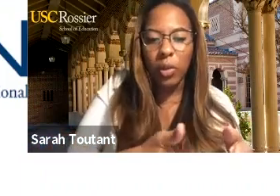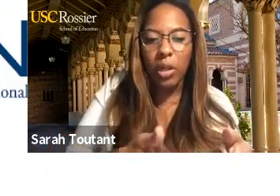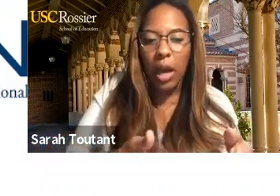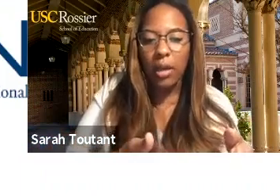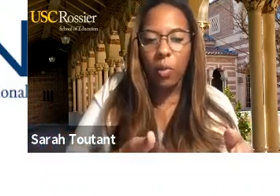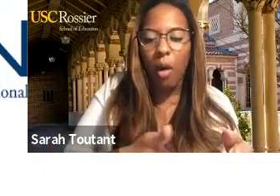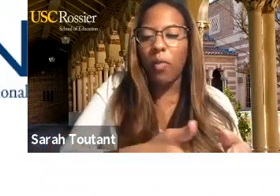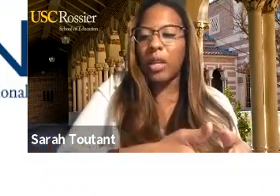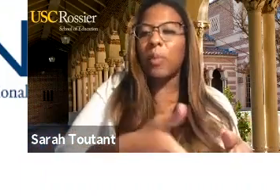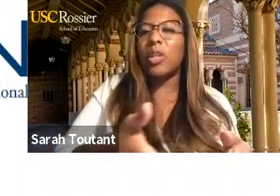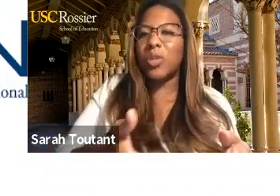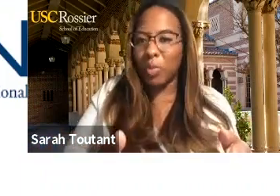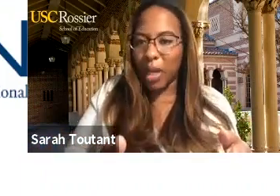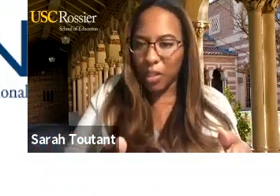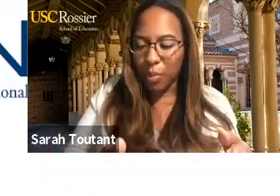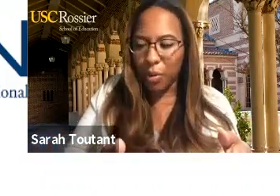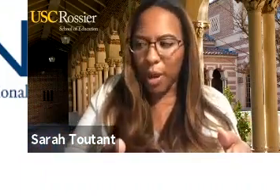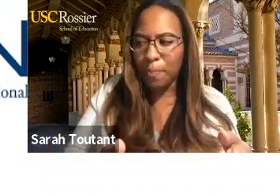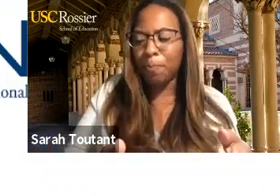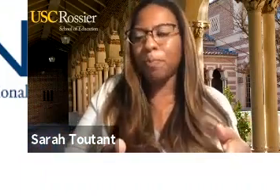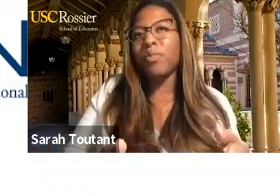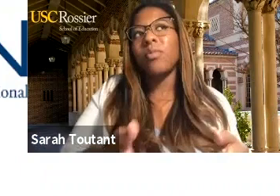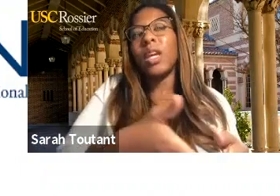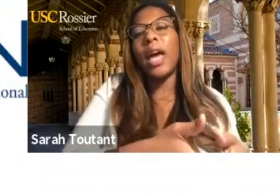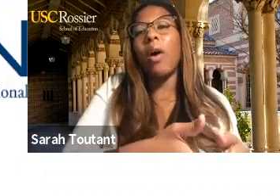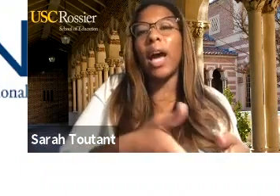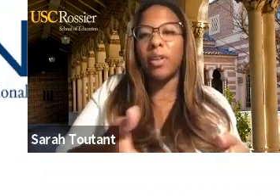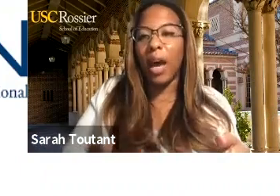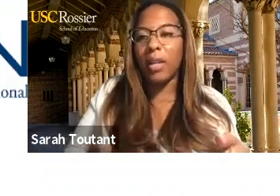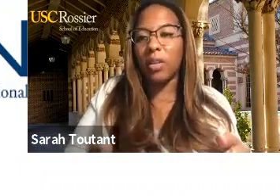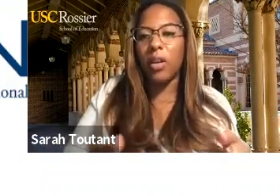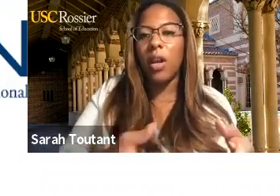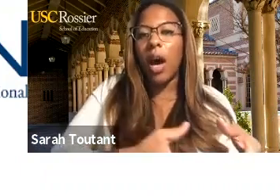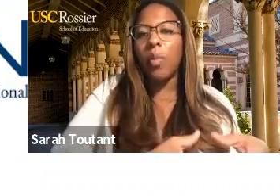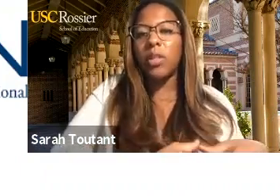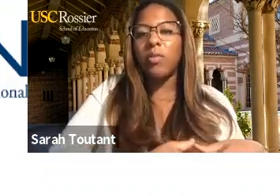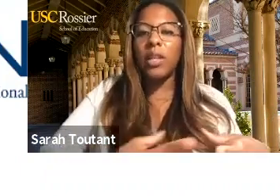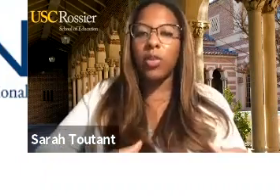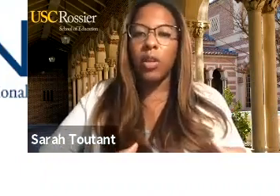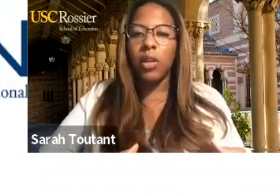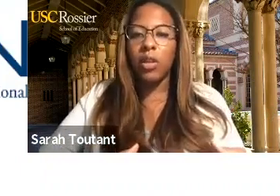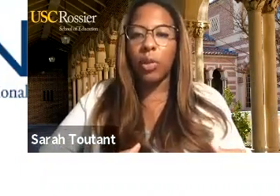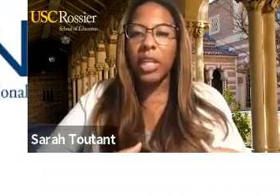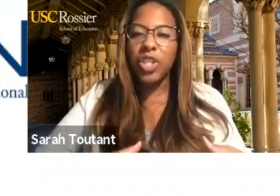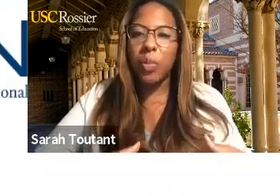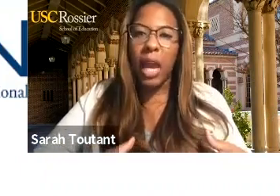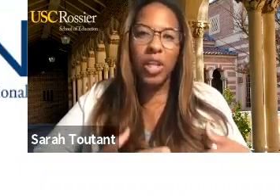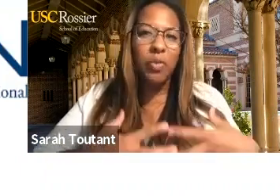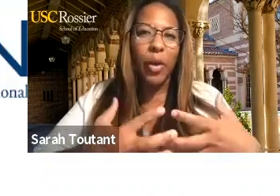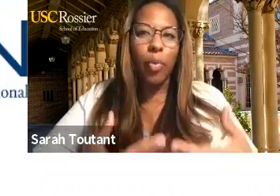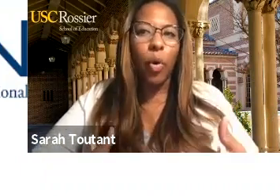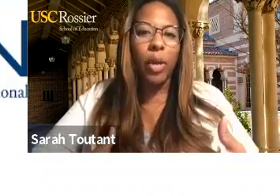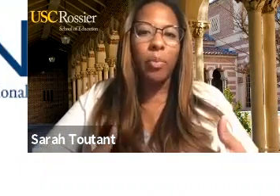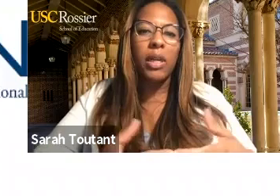then realize, wow, I've been accepted into a PhD program and now I have an advisor. This advisor relationship is